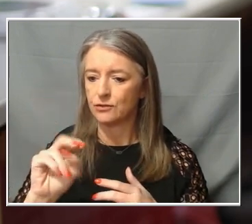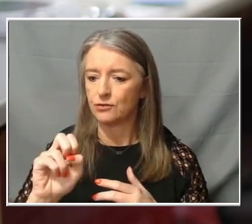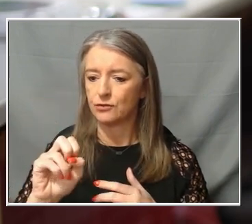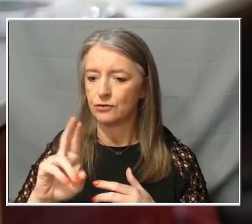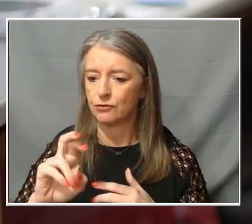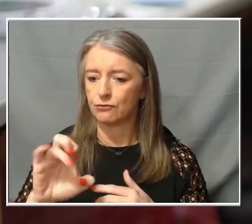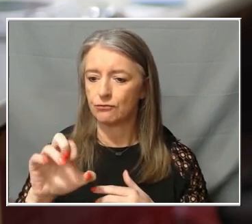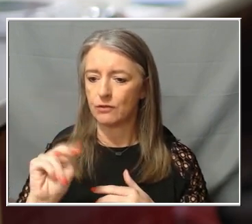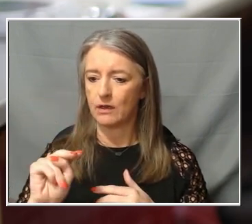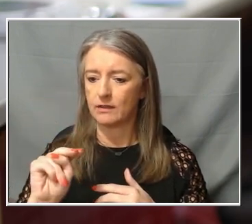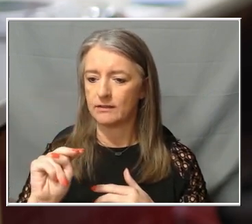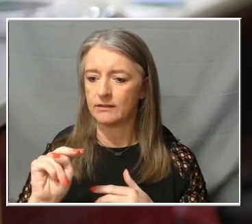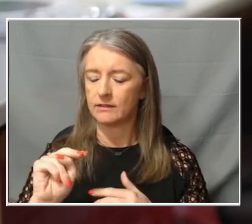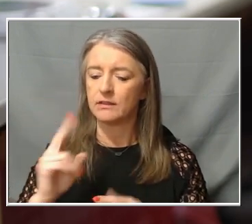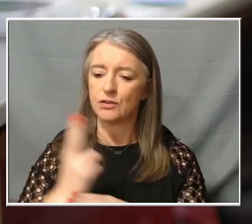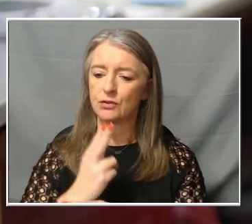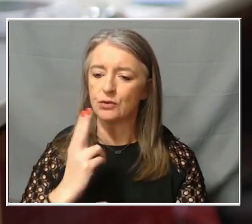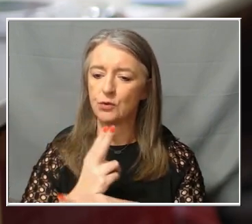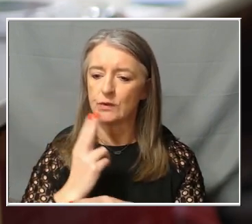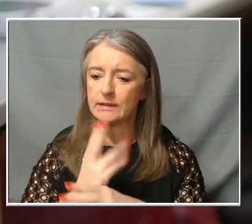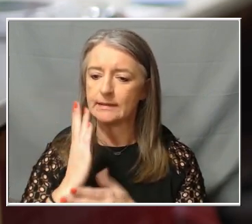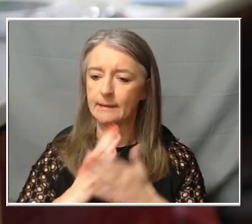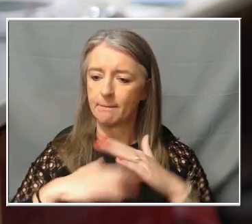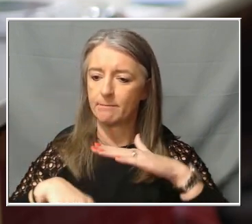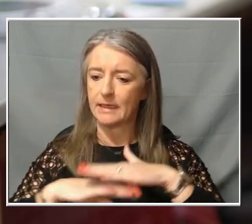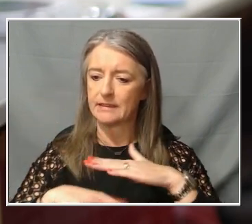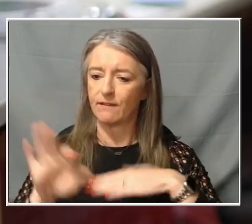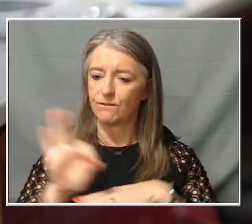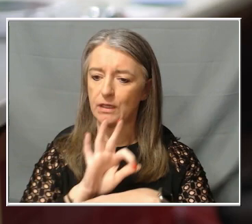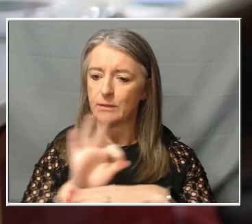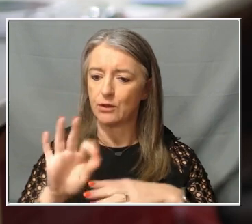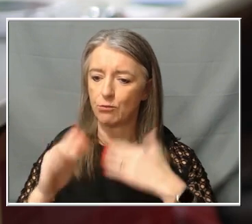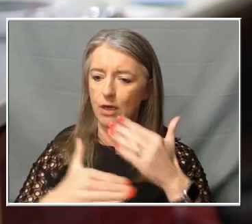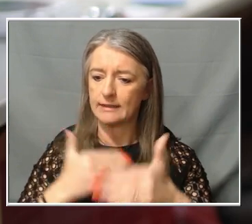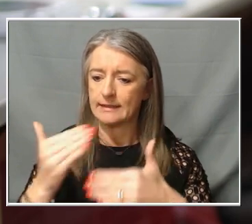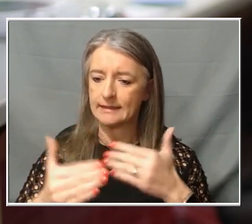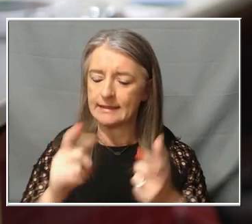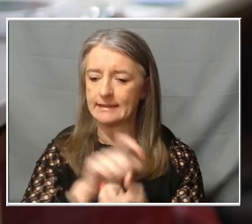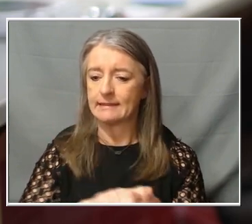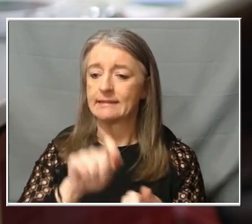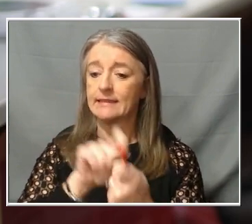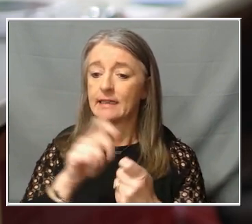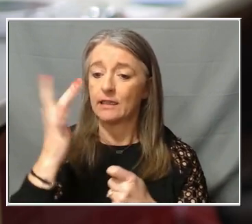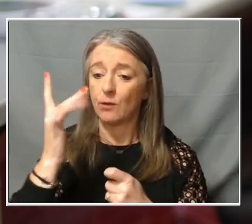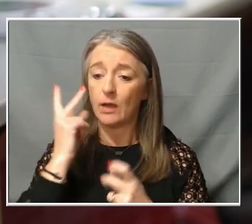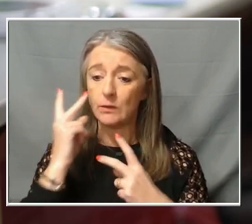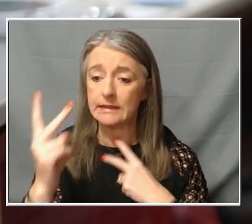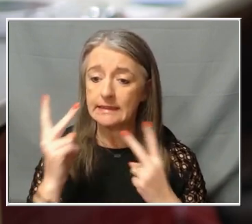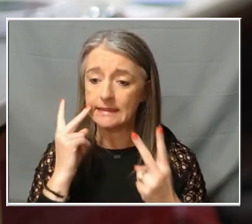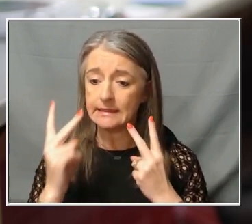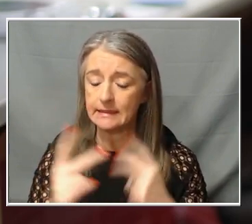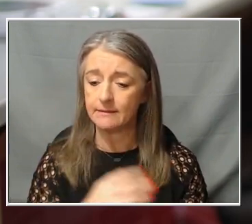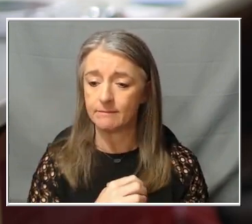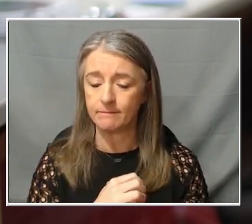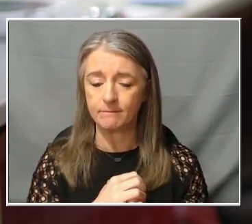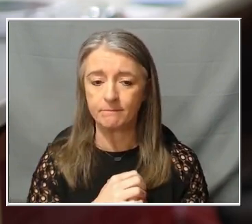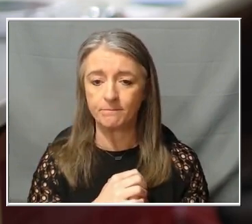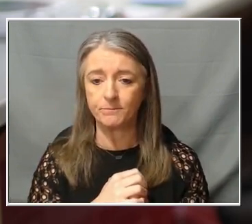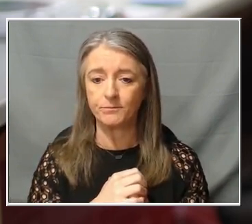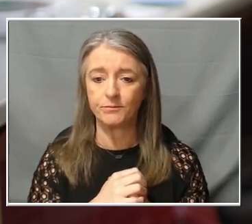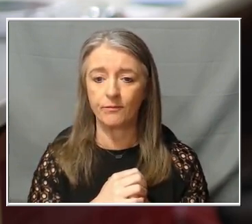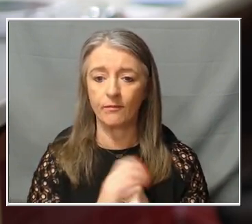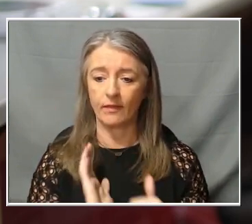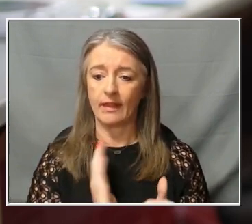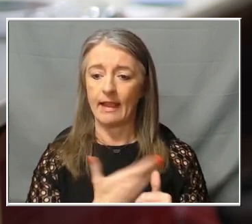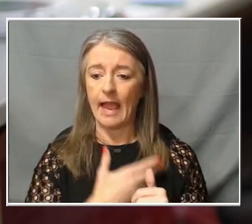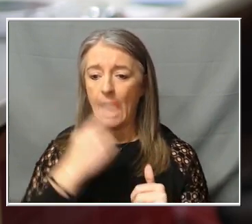be utilizing some basic fundamental processes. And that's exactly what we see. Now, whether in our brain